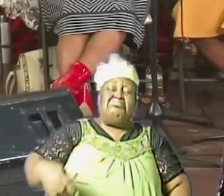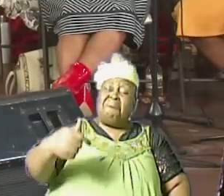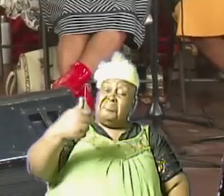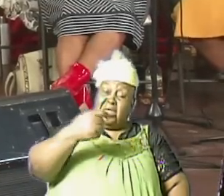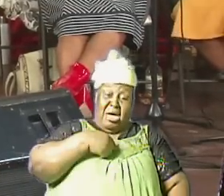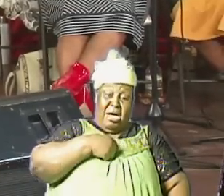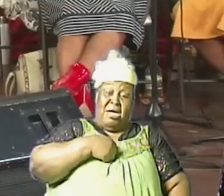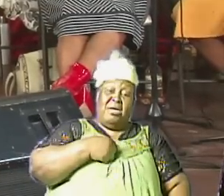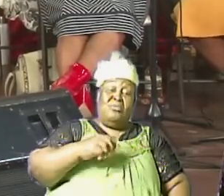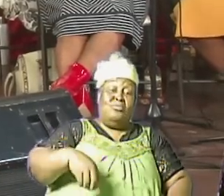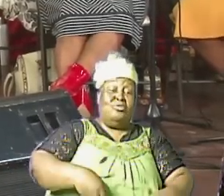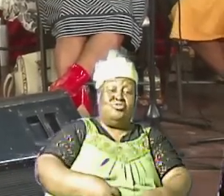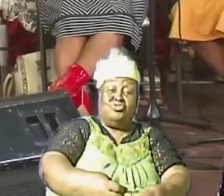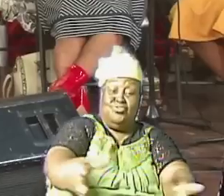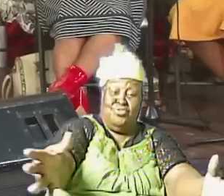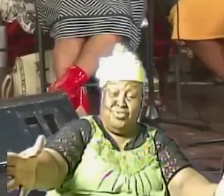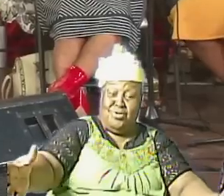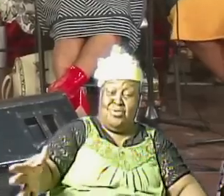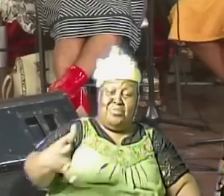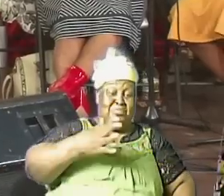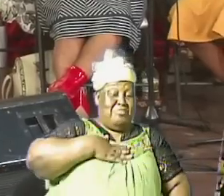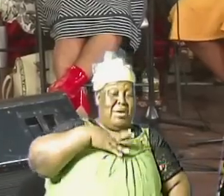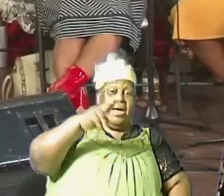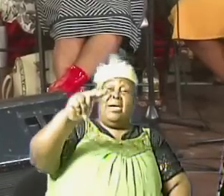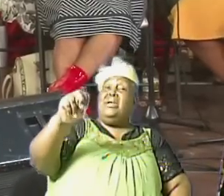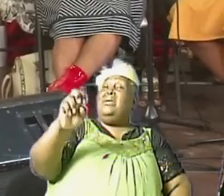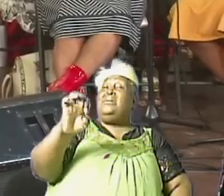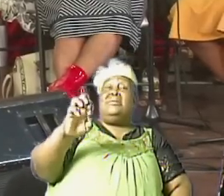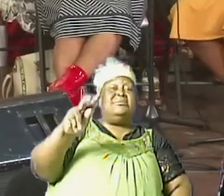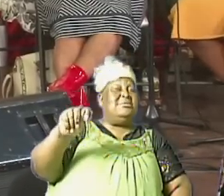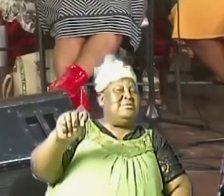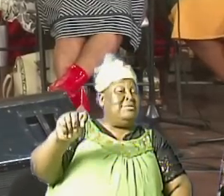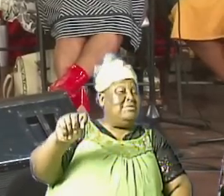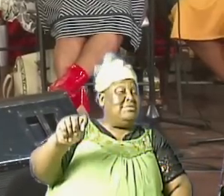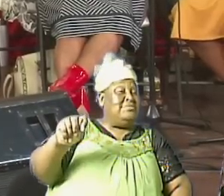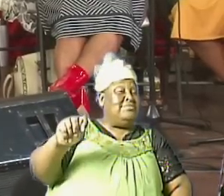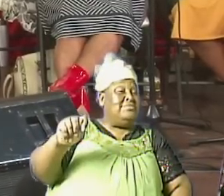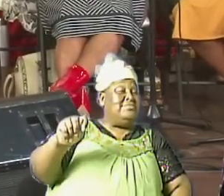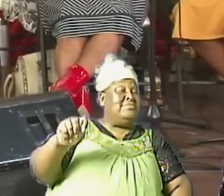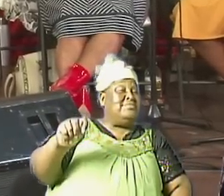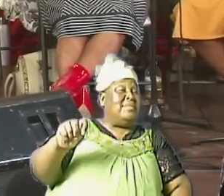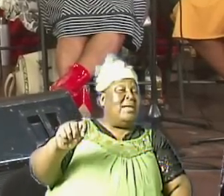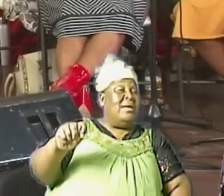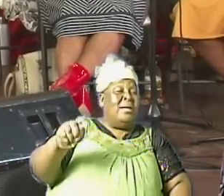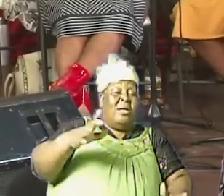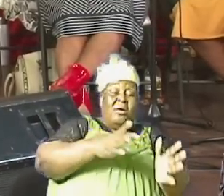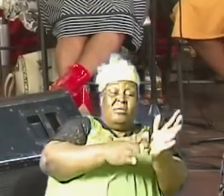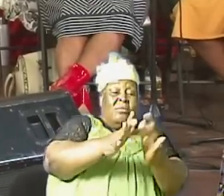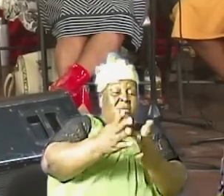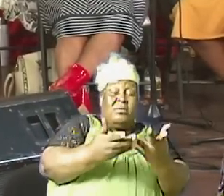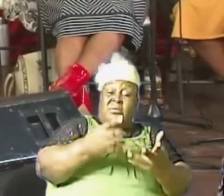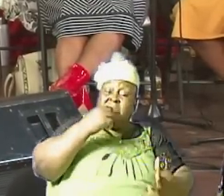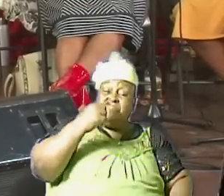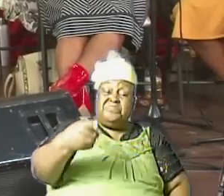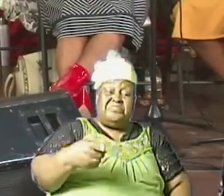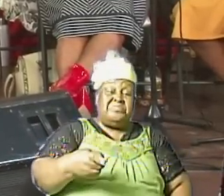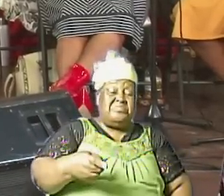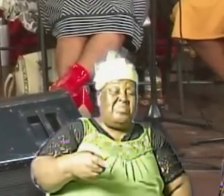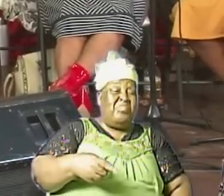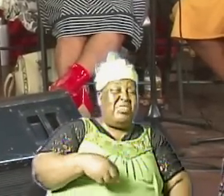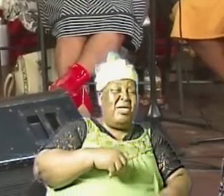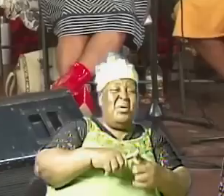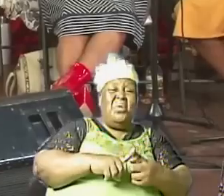I will let down my net. Oh God Almighty. And the Bible